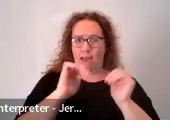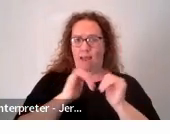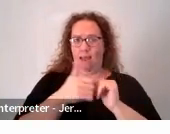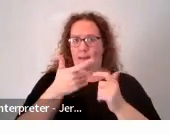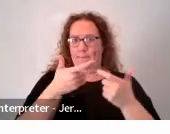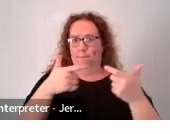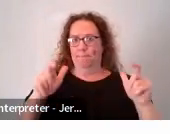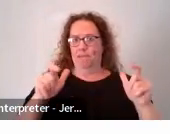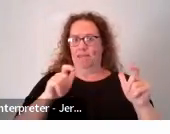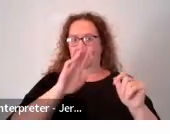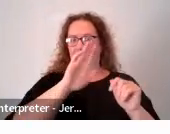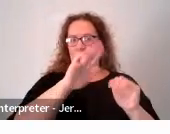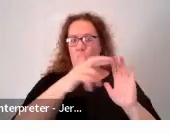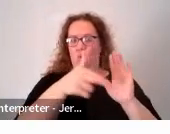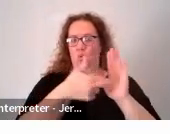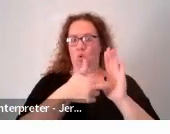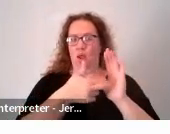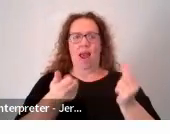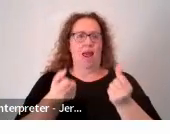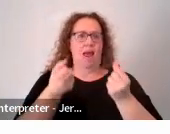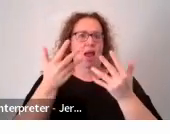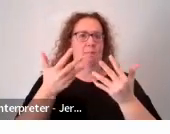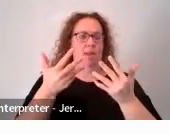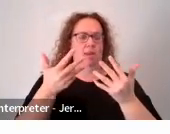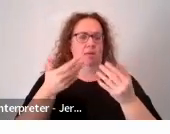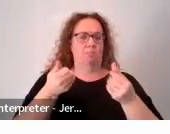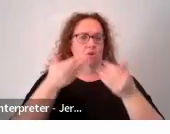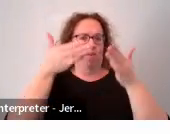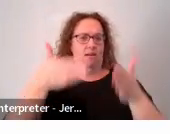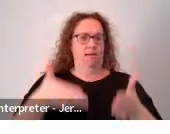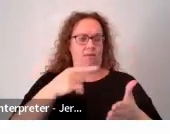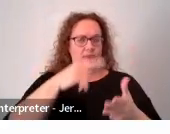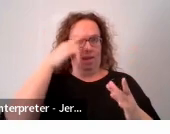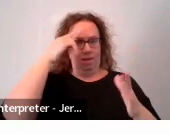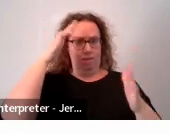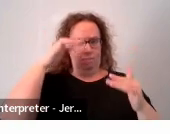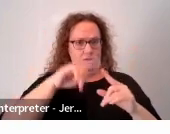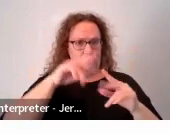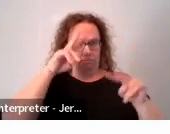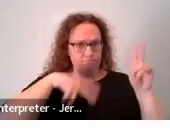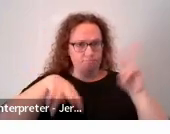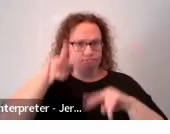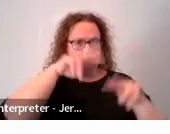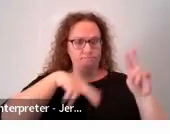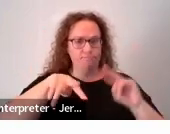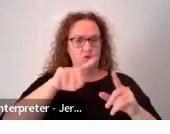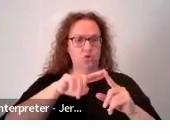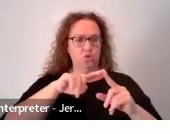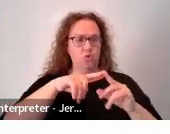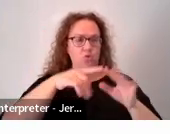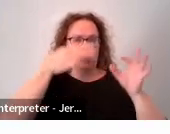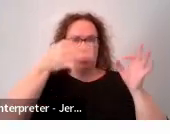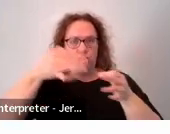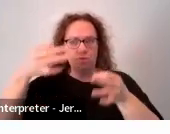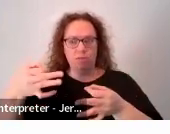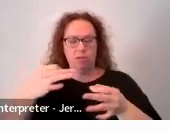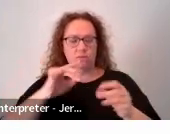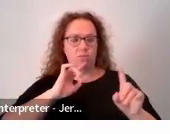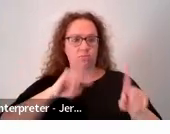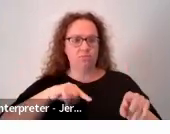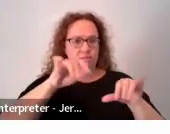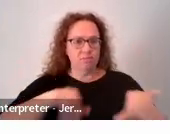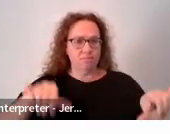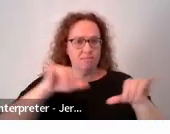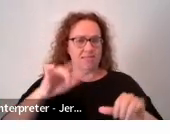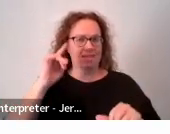is, including how many providers are they going to be expected to evaluate to determine trends and so on? It